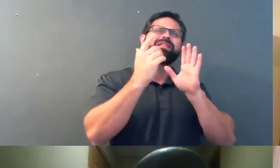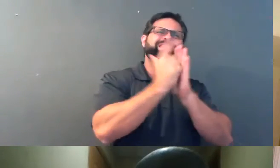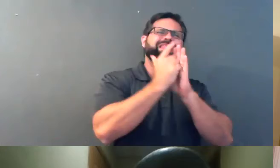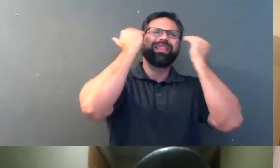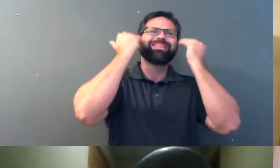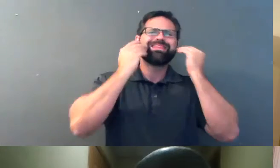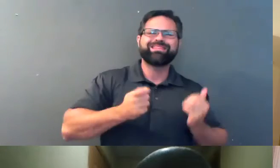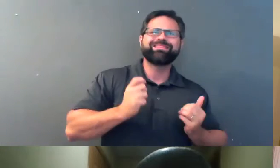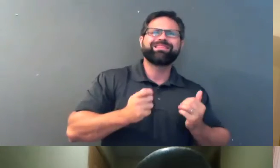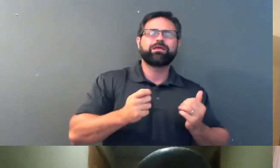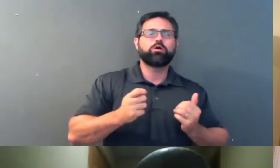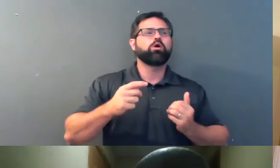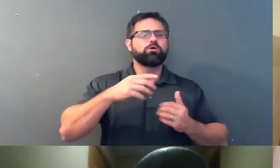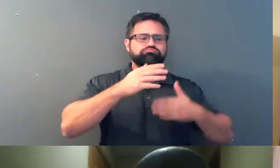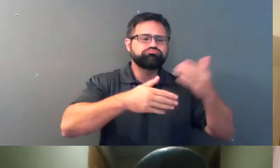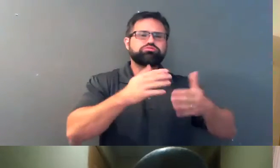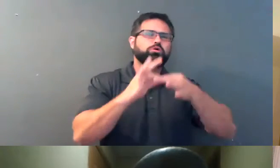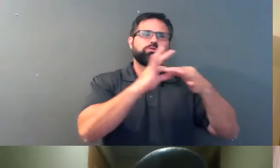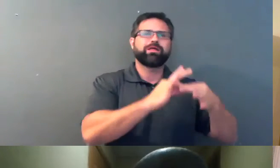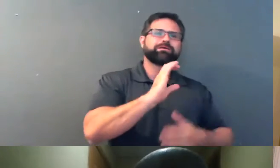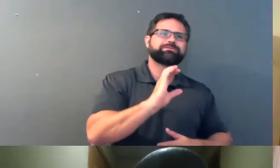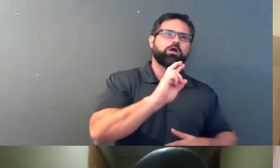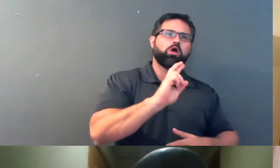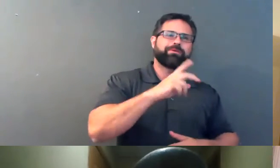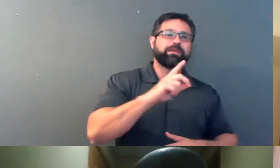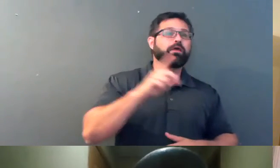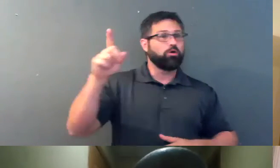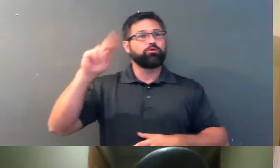UN monitors these cases. But